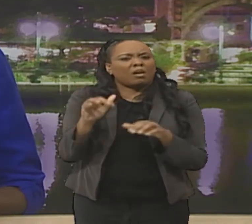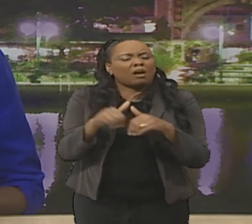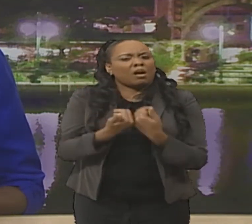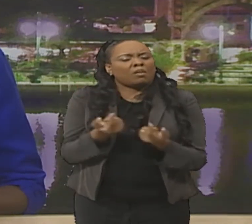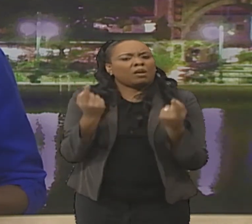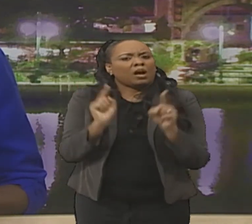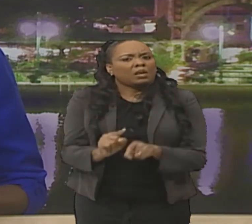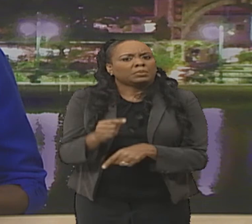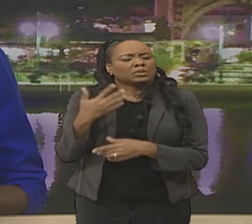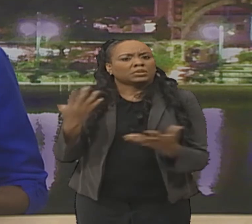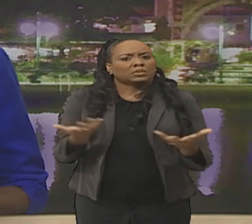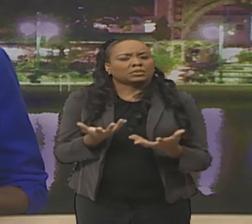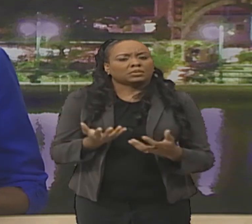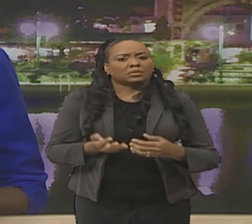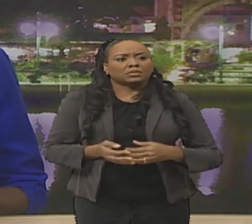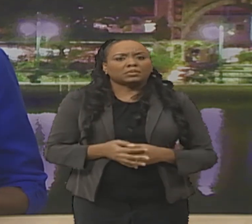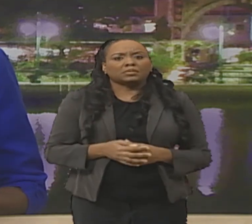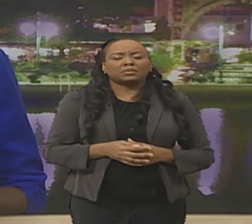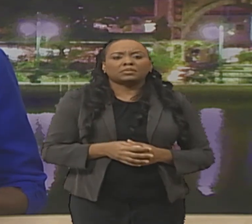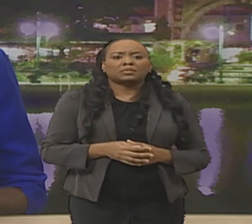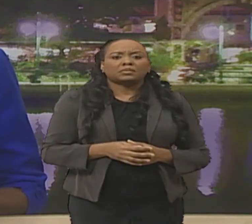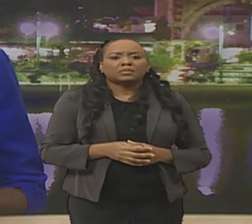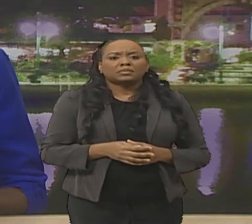Channel 5 Belize.